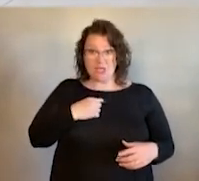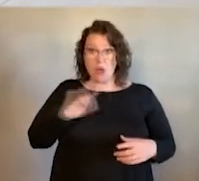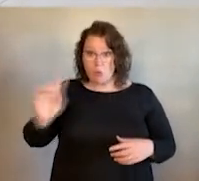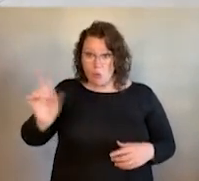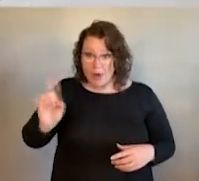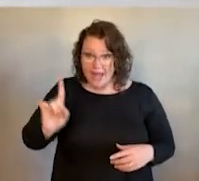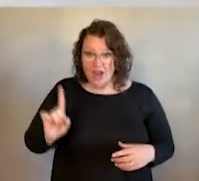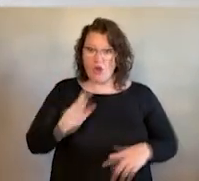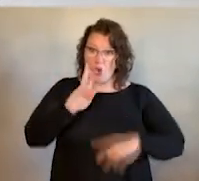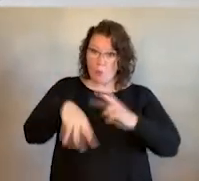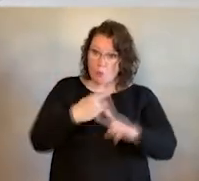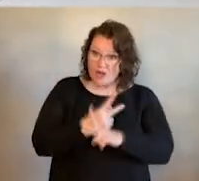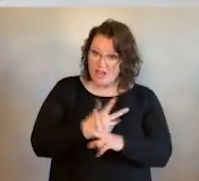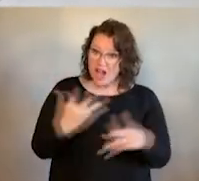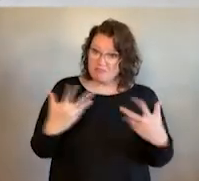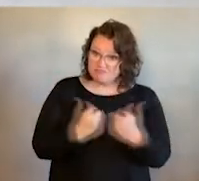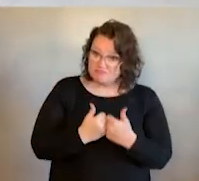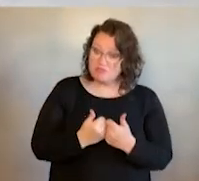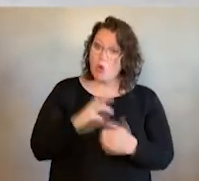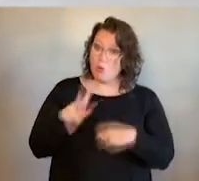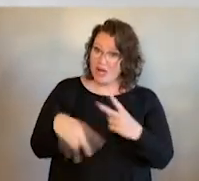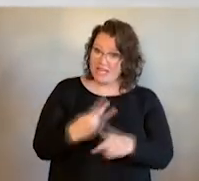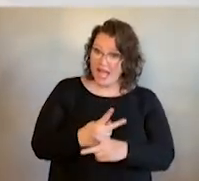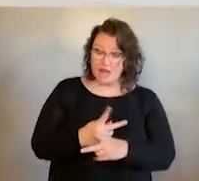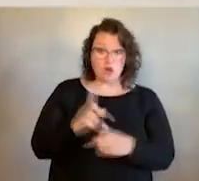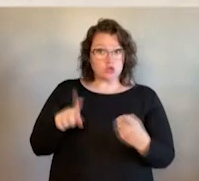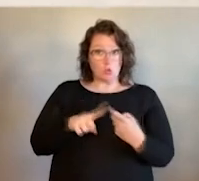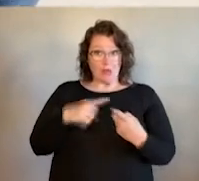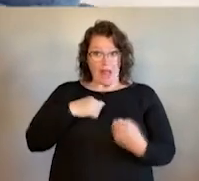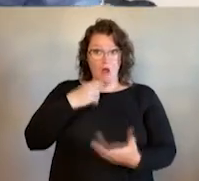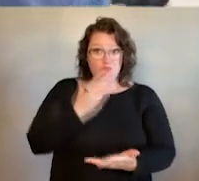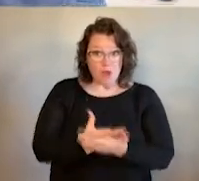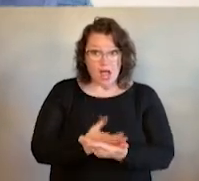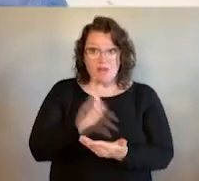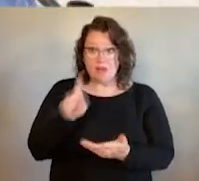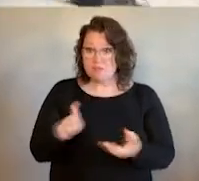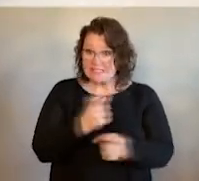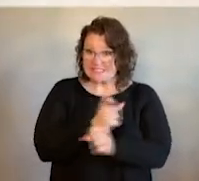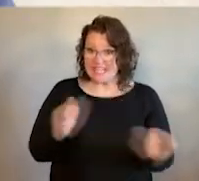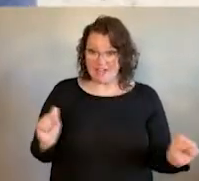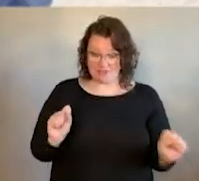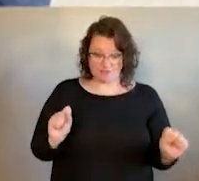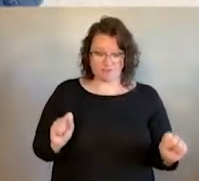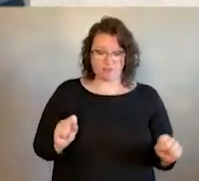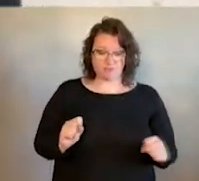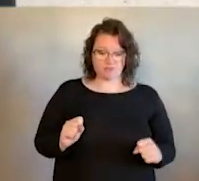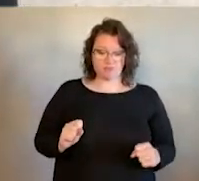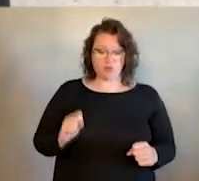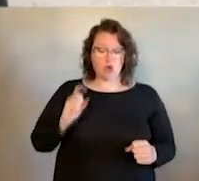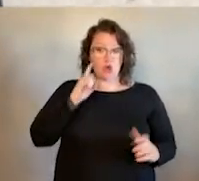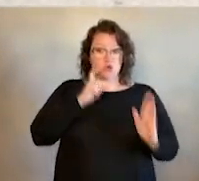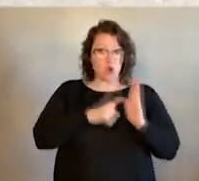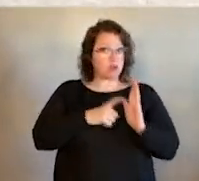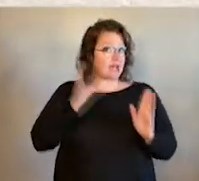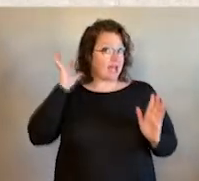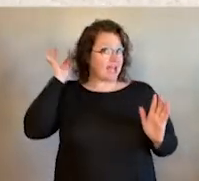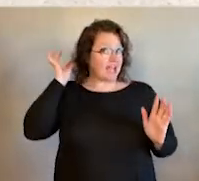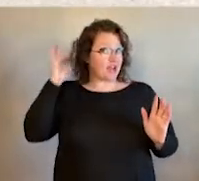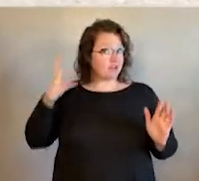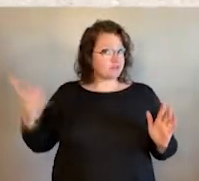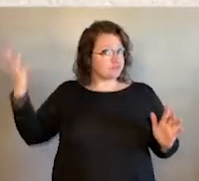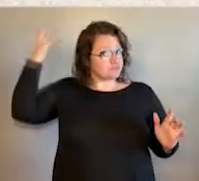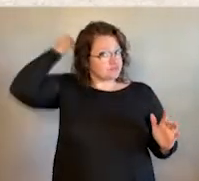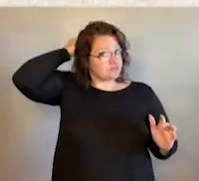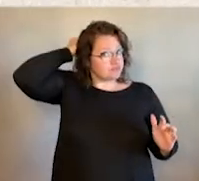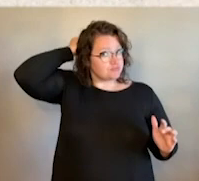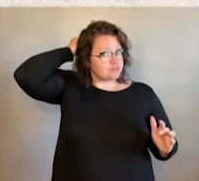is. And so when we get there, we have to be safe. So here are a few things. First of all, you'll notice that my hair is pulled back in a